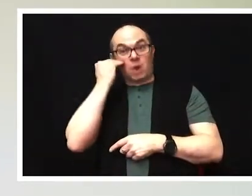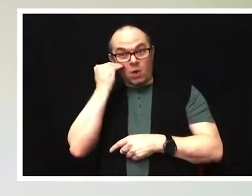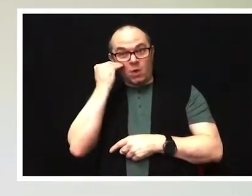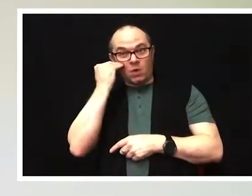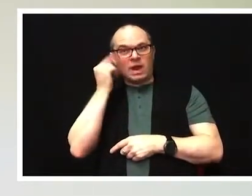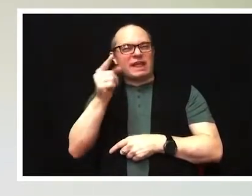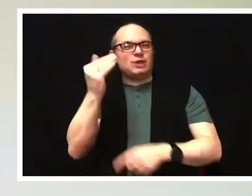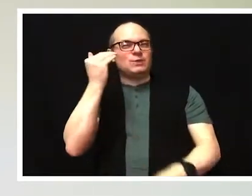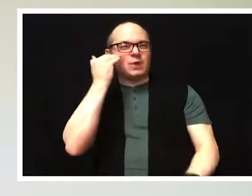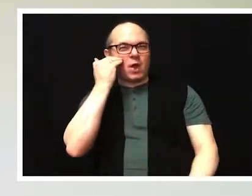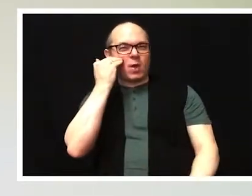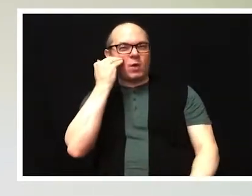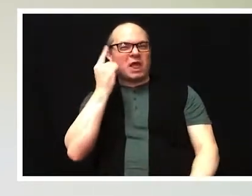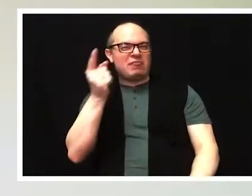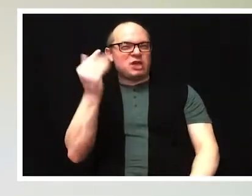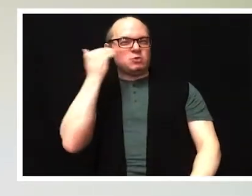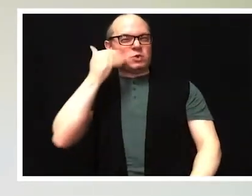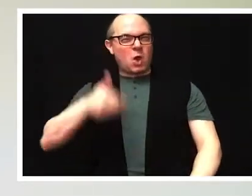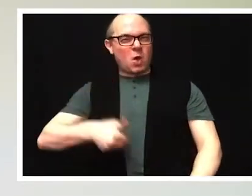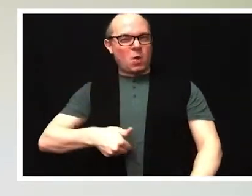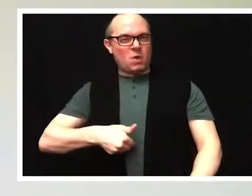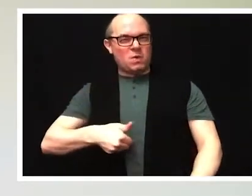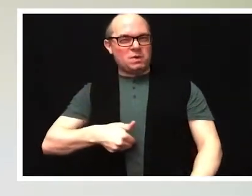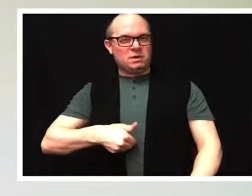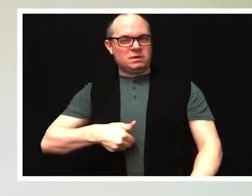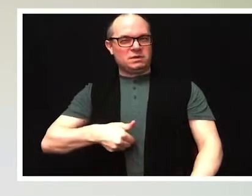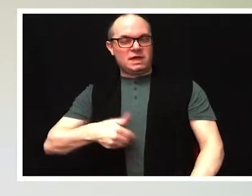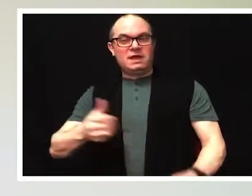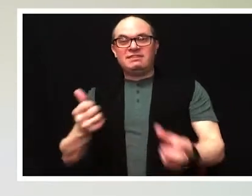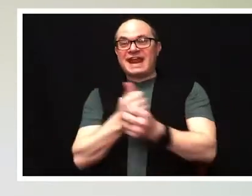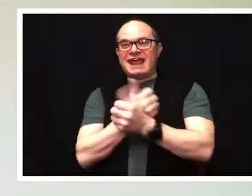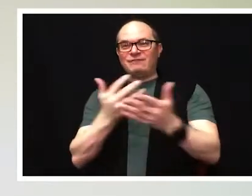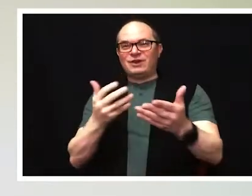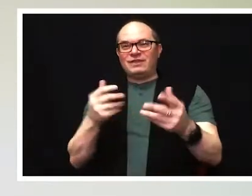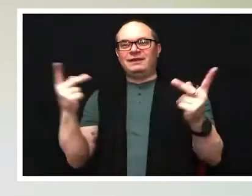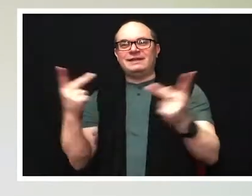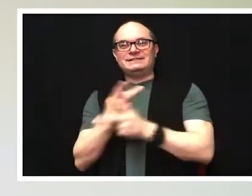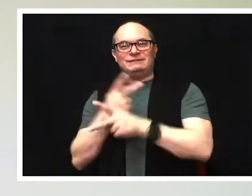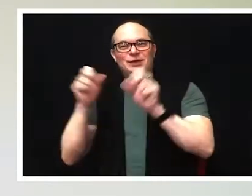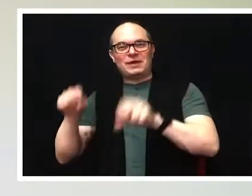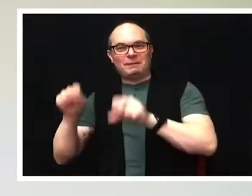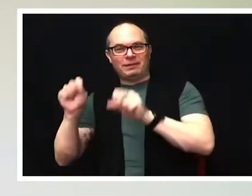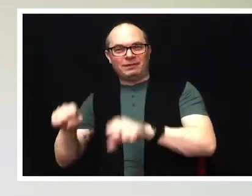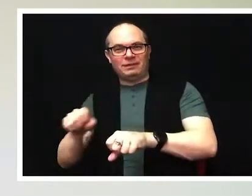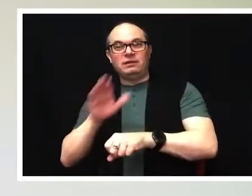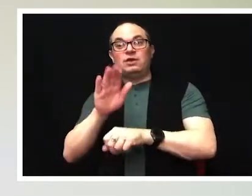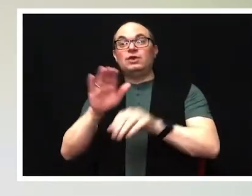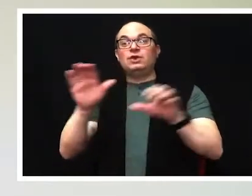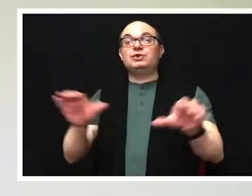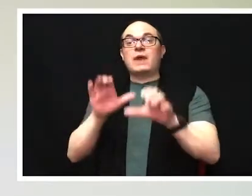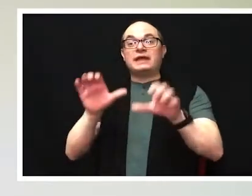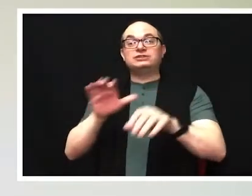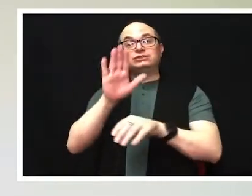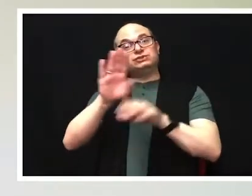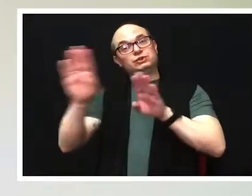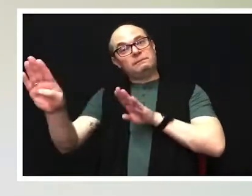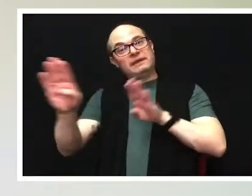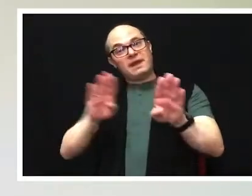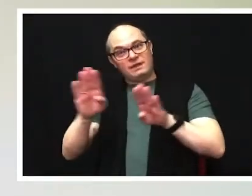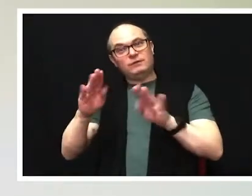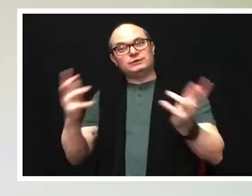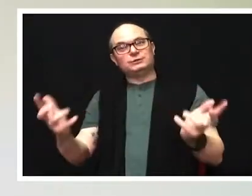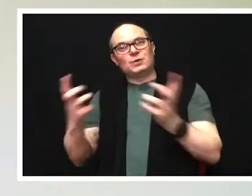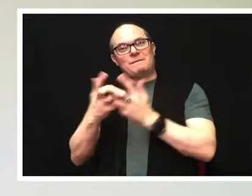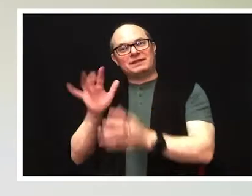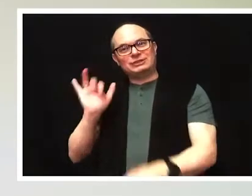know that you know that you know that everything is figure-outable, your actions and your behaviors